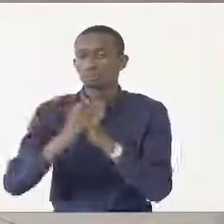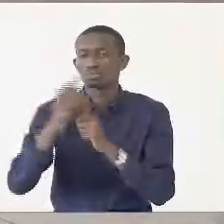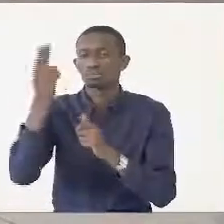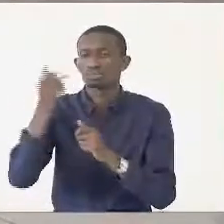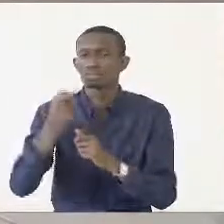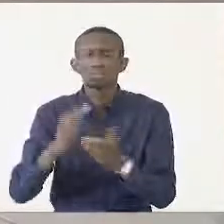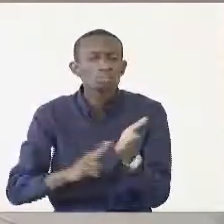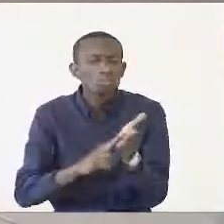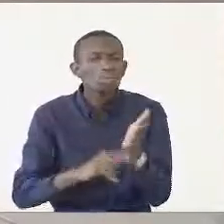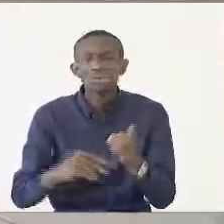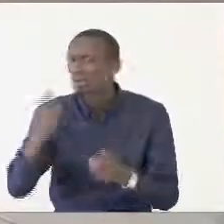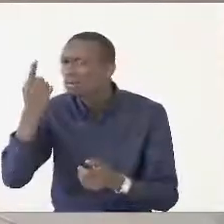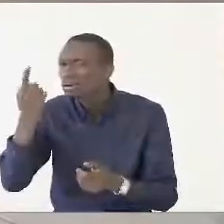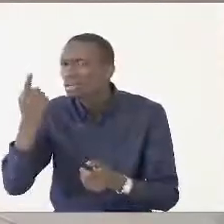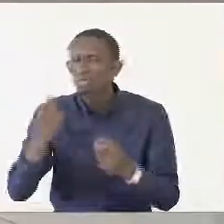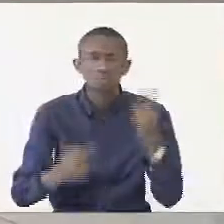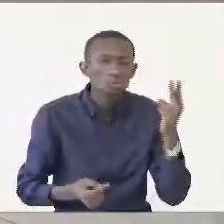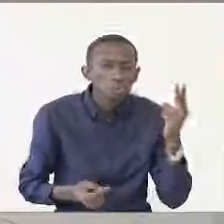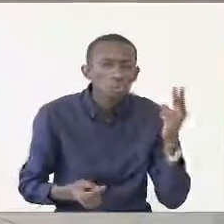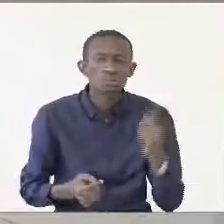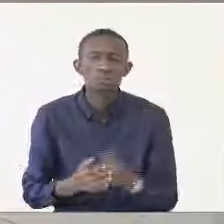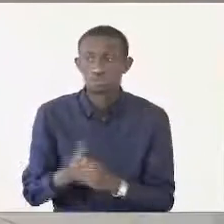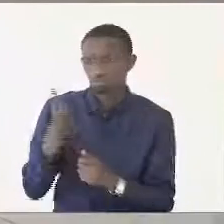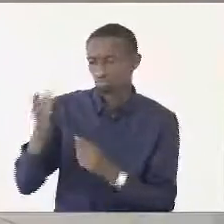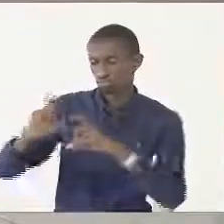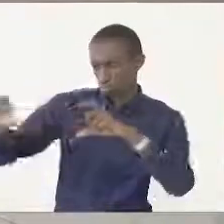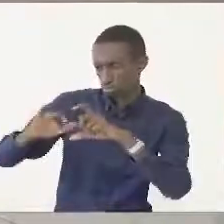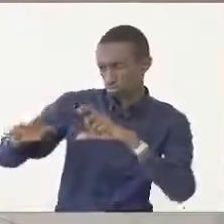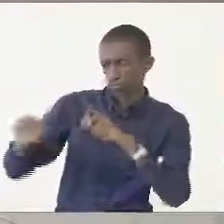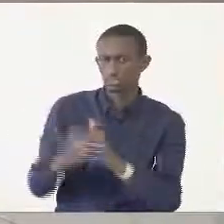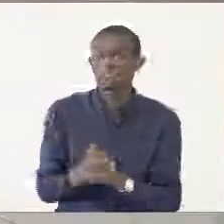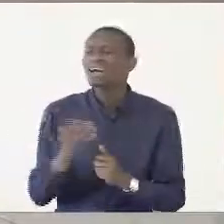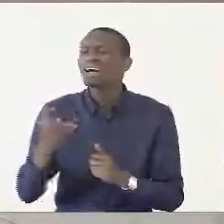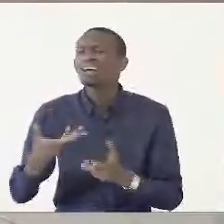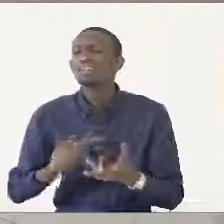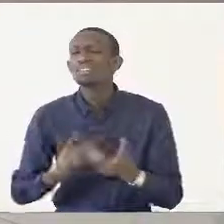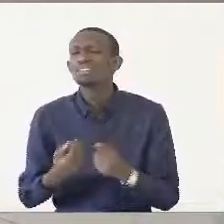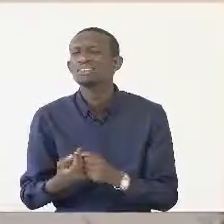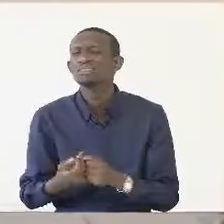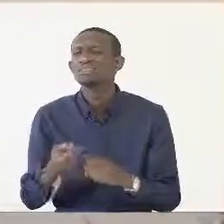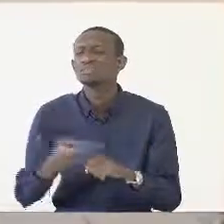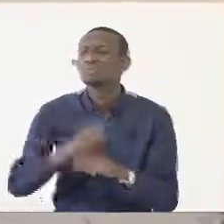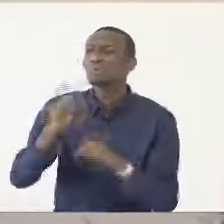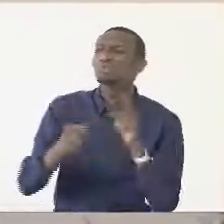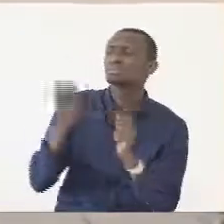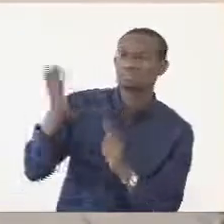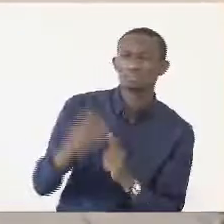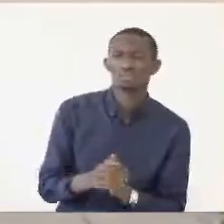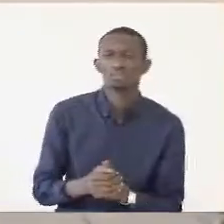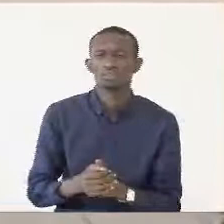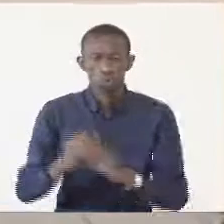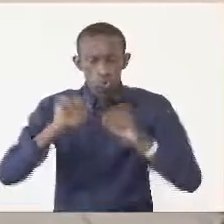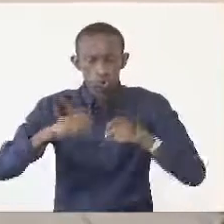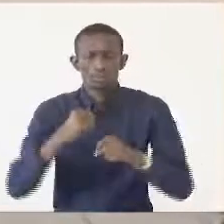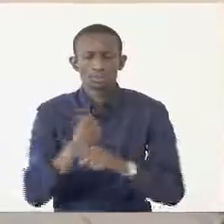1, 2 into this formula. And what we have from the problem here, so we can